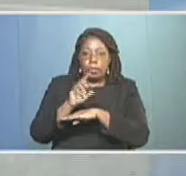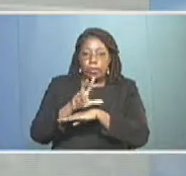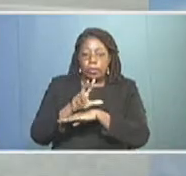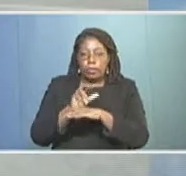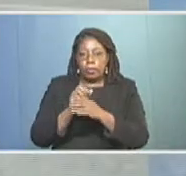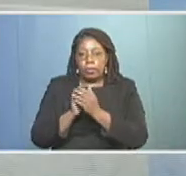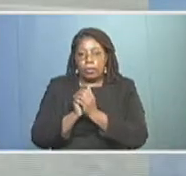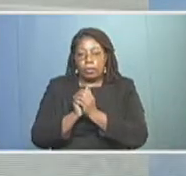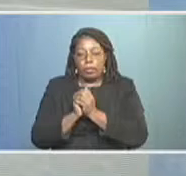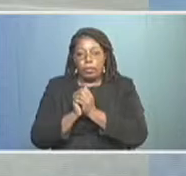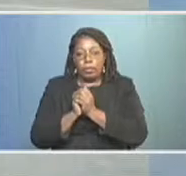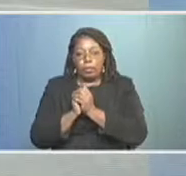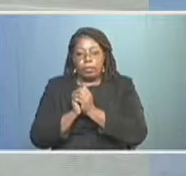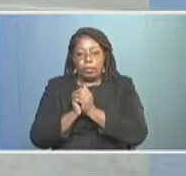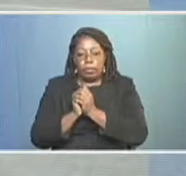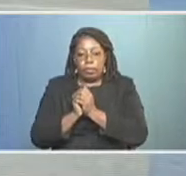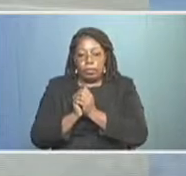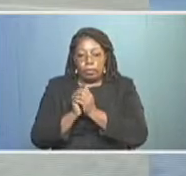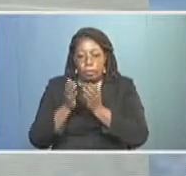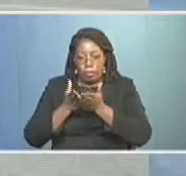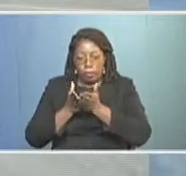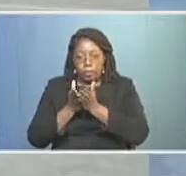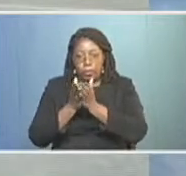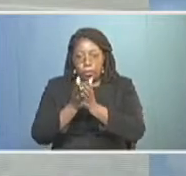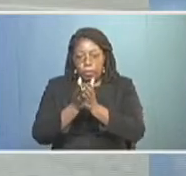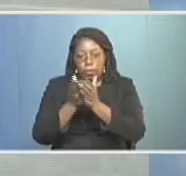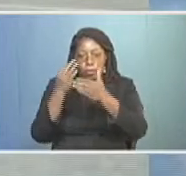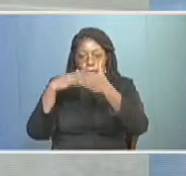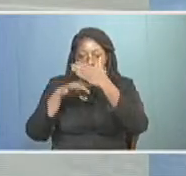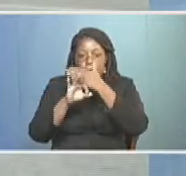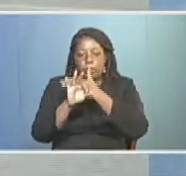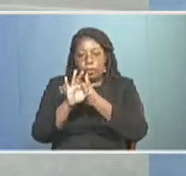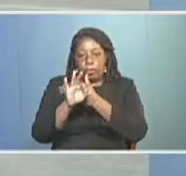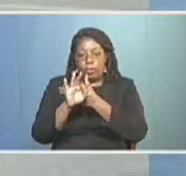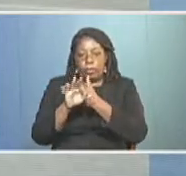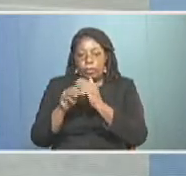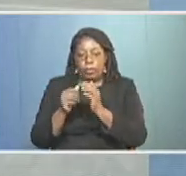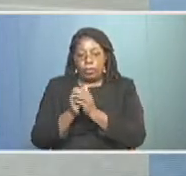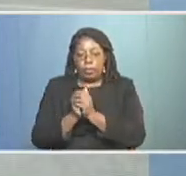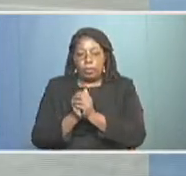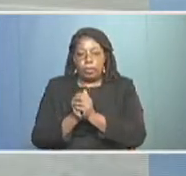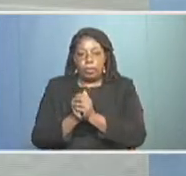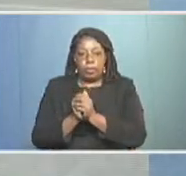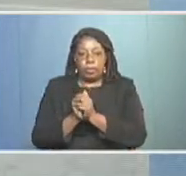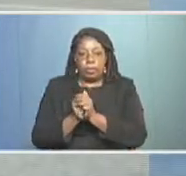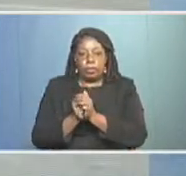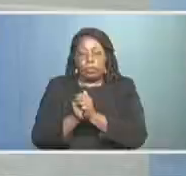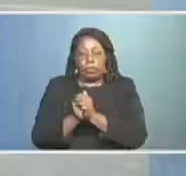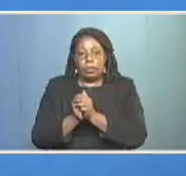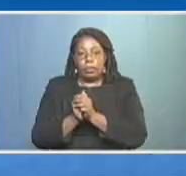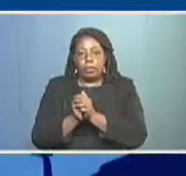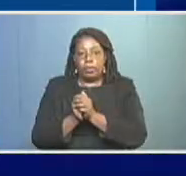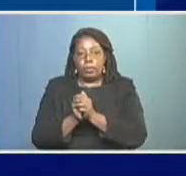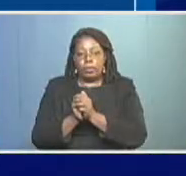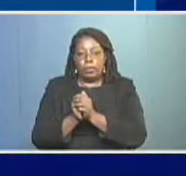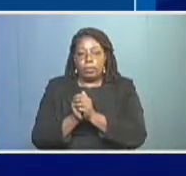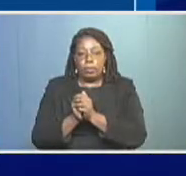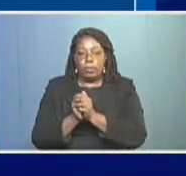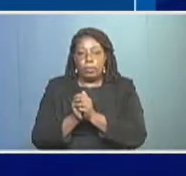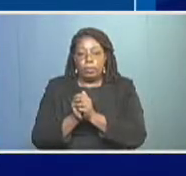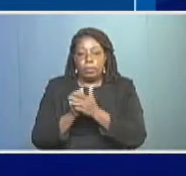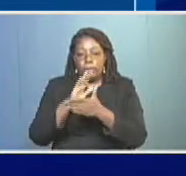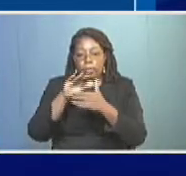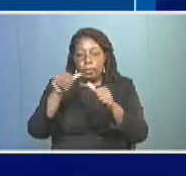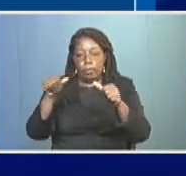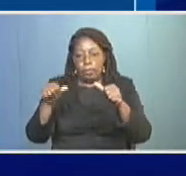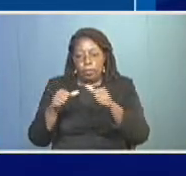degrees. And your boating forecast tonight is brought to you by Builders Mall, home of FYP, the Tile King, and the Paint Setter. For